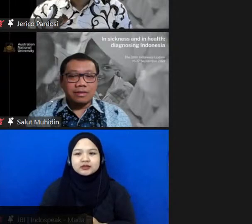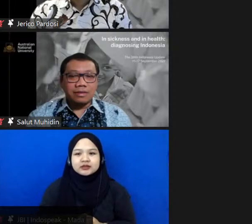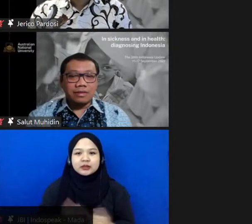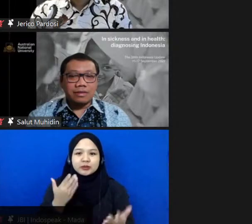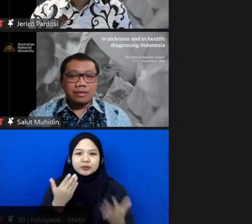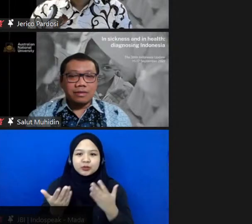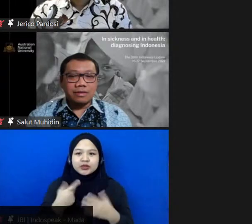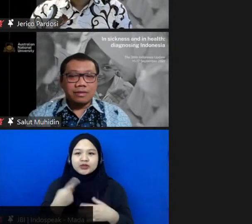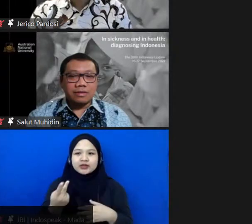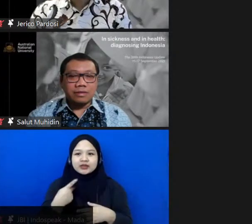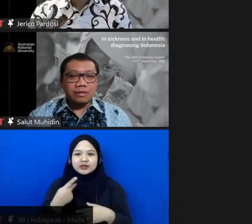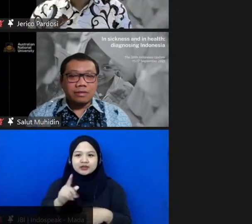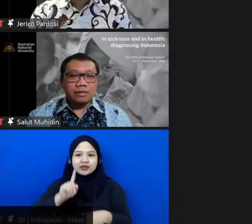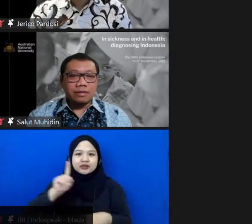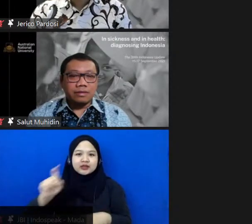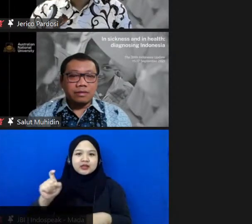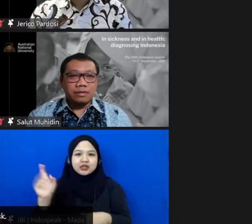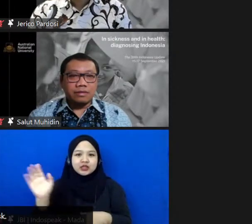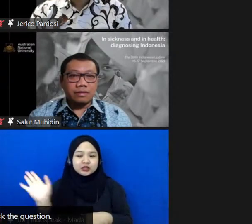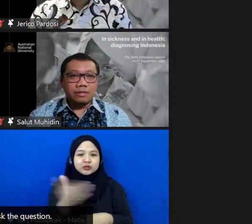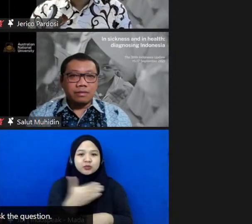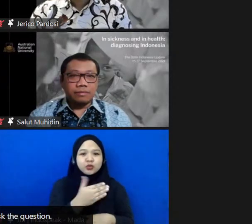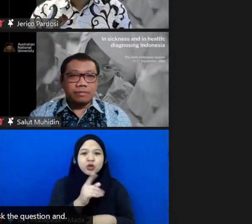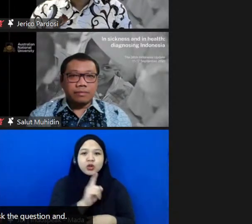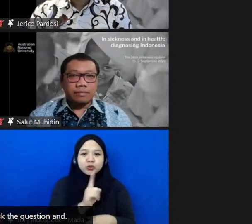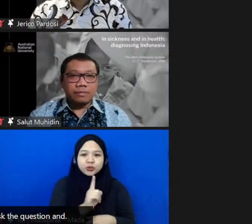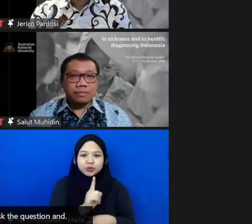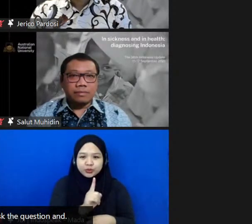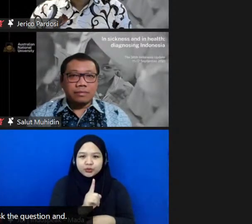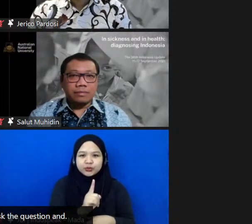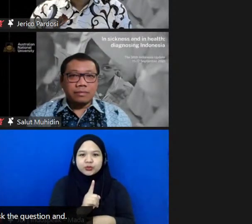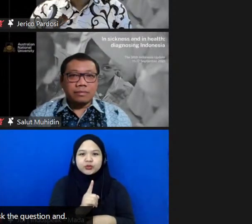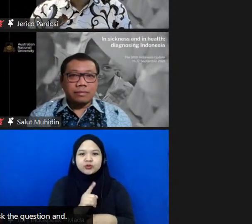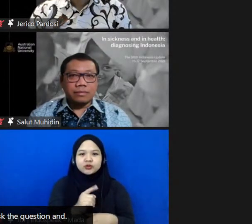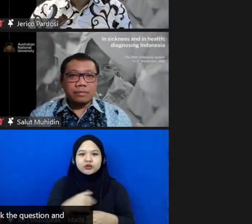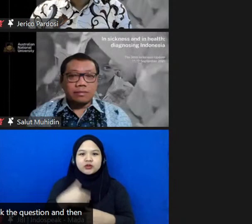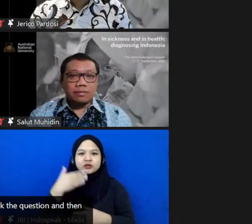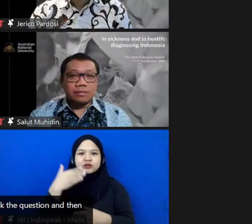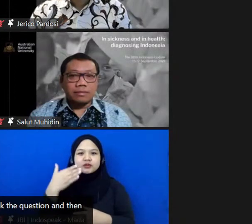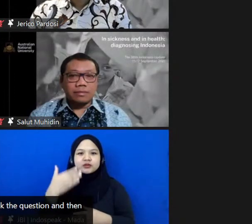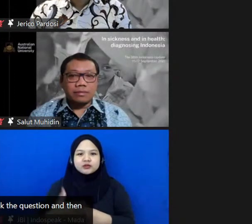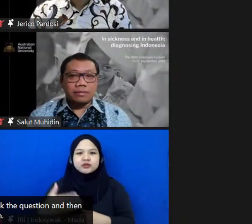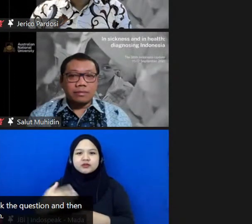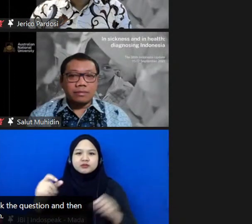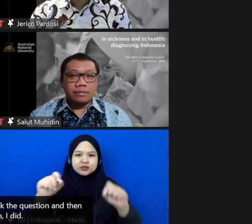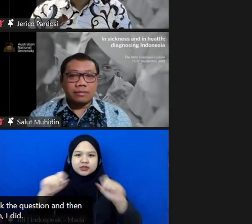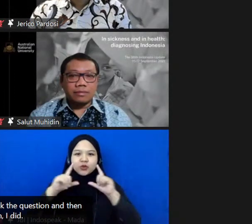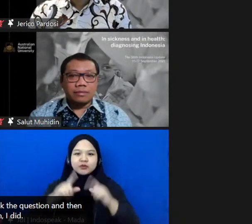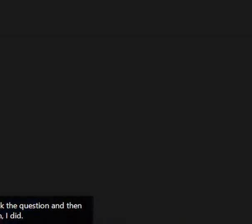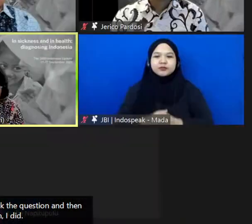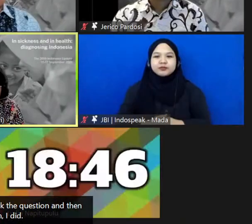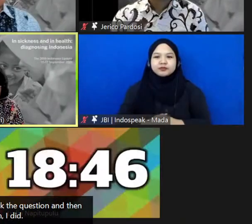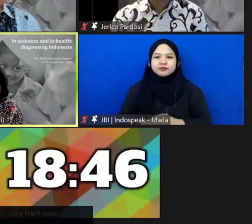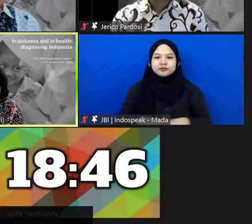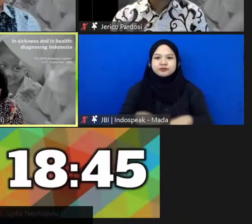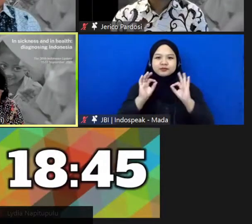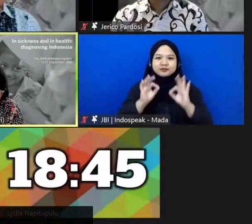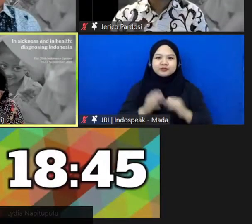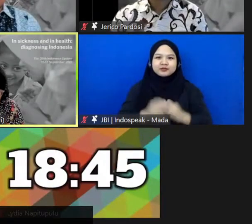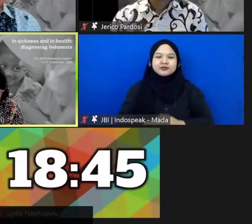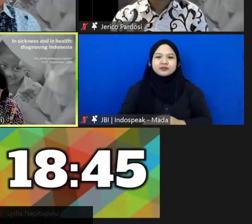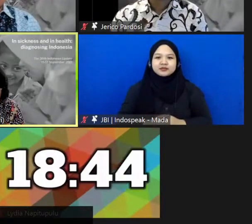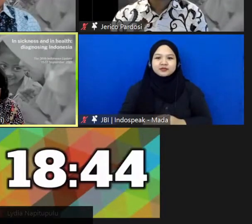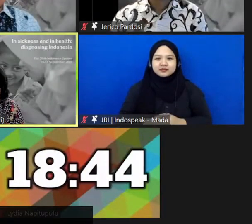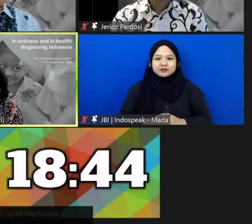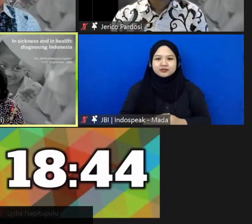ask everyone to ask the question and then have the presenters answer it. Yeah, Ade. Okay. Okay. I will ask